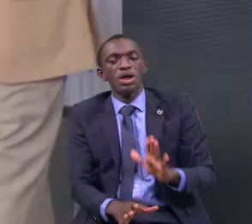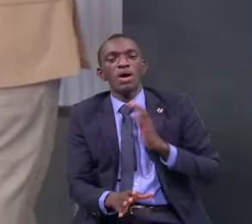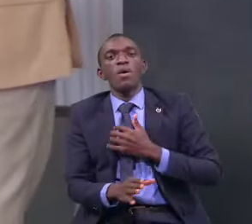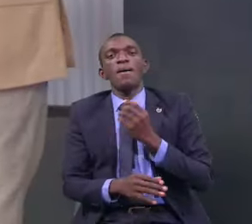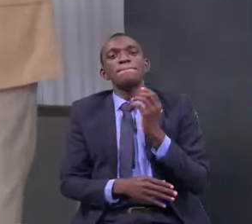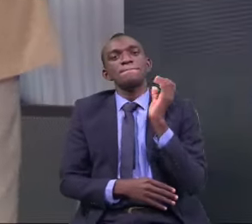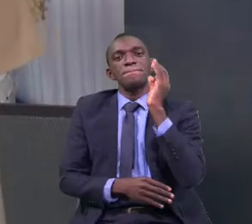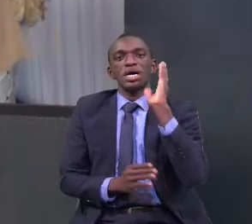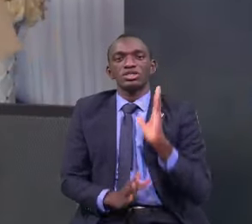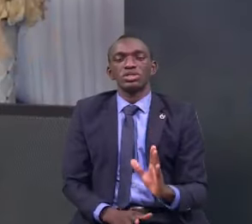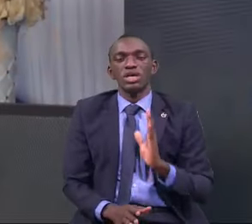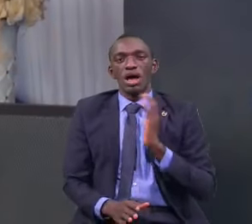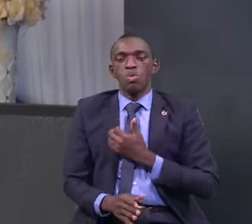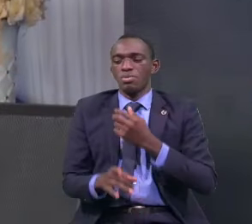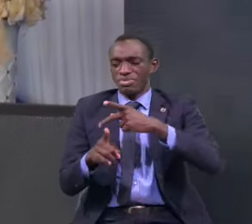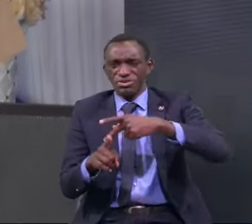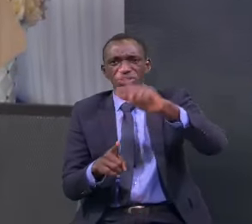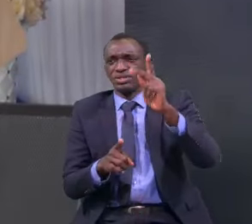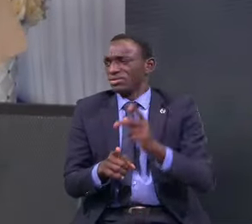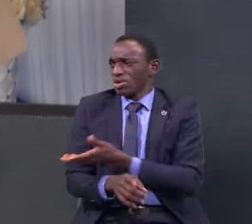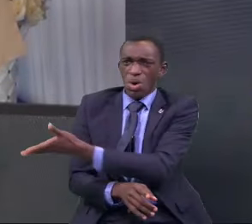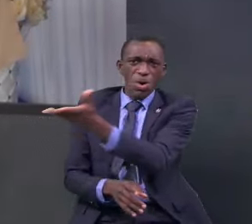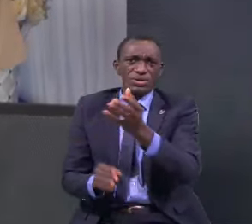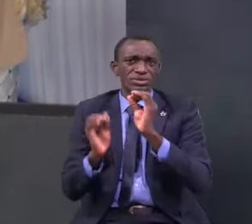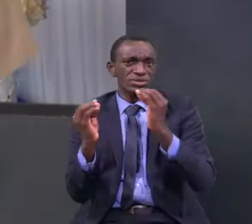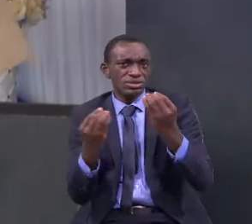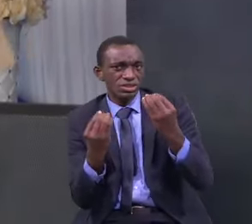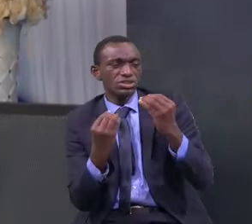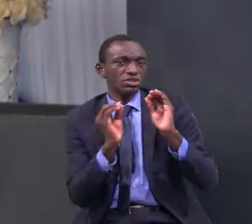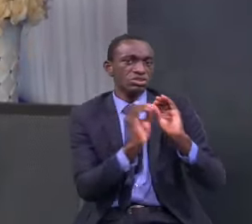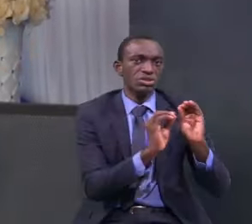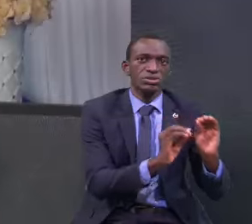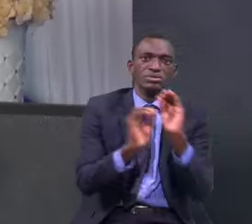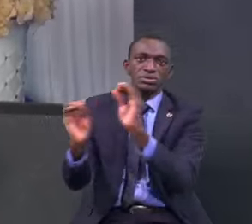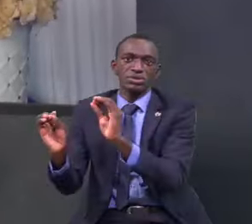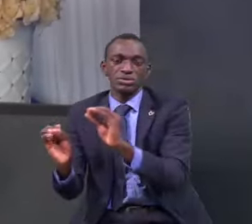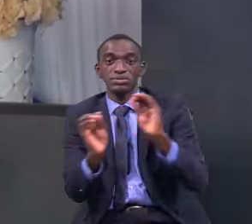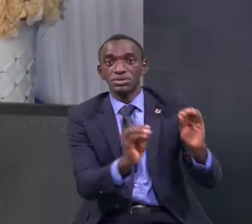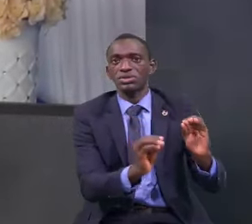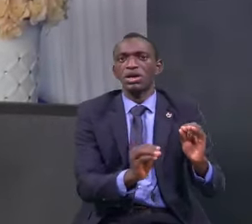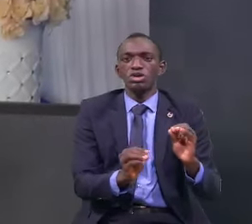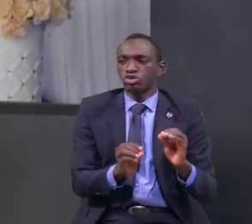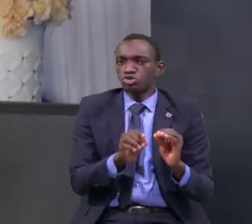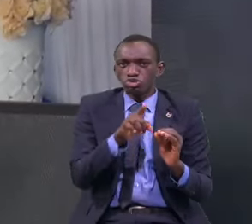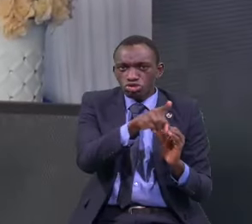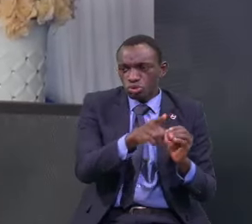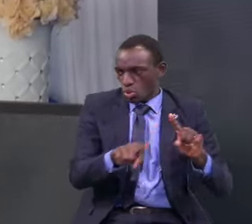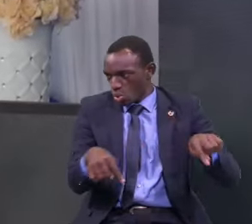are teaching us, already they are succeeding. Go to them. Ask for the old